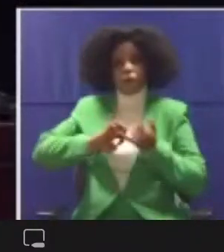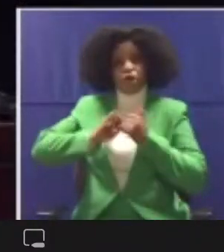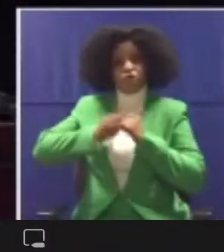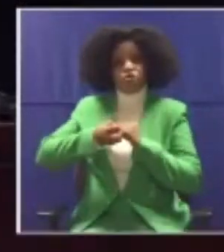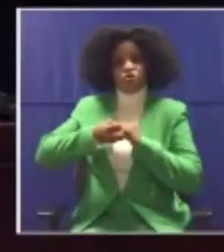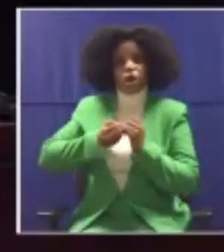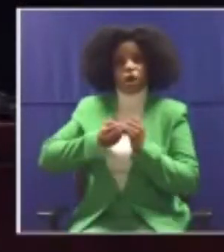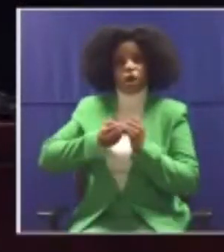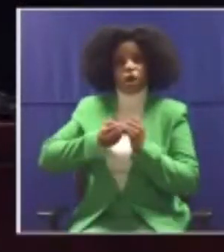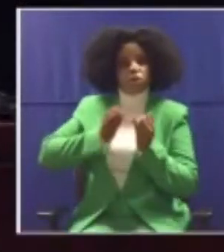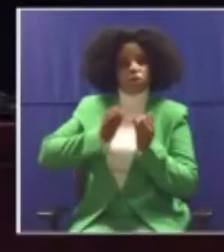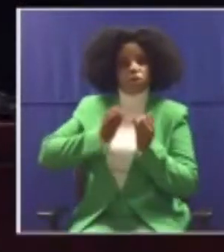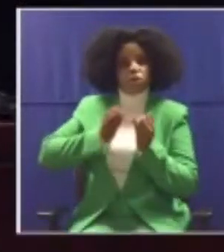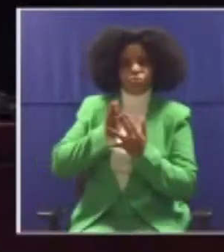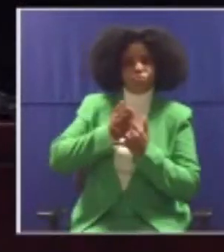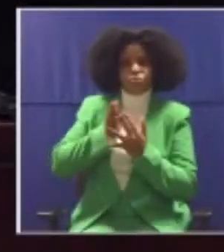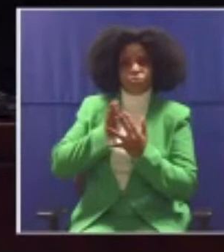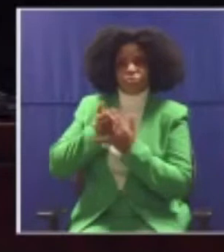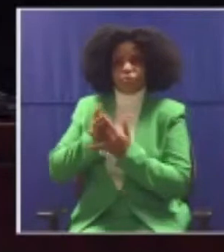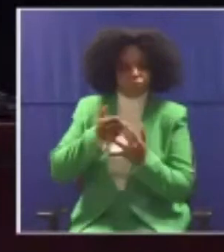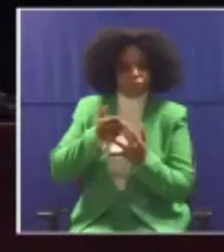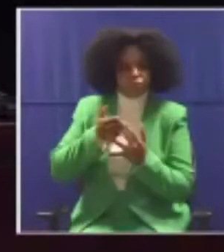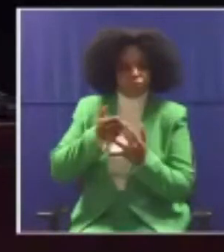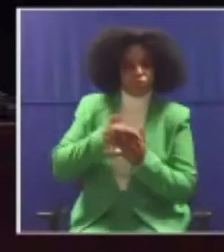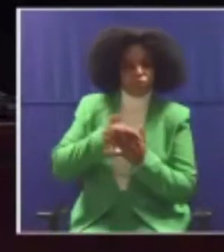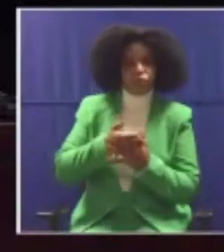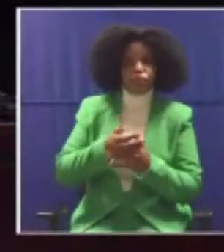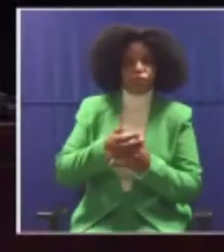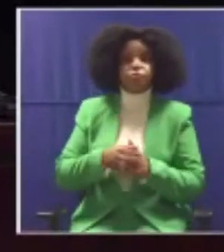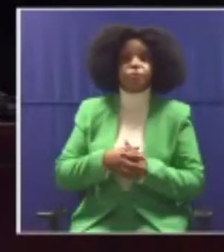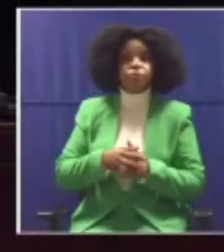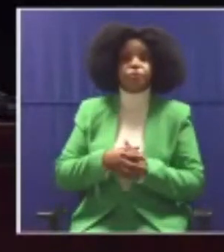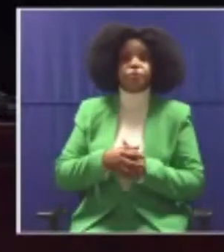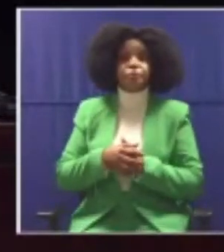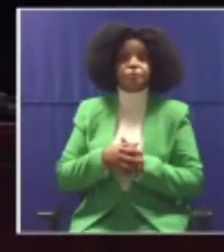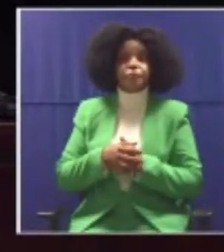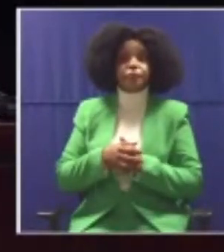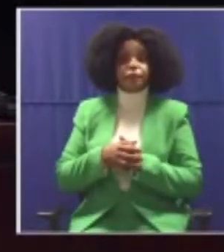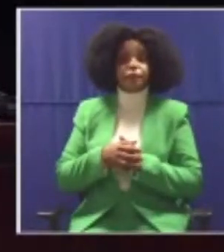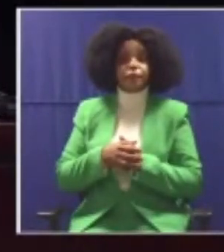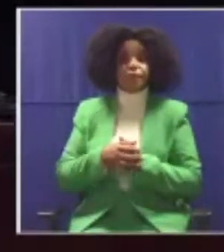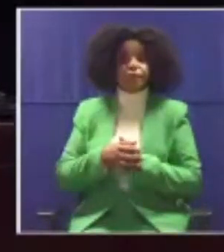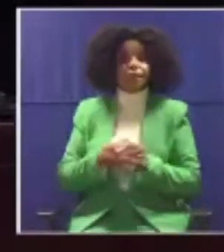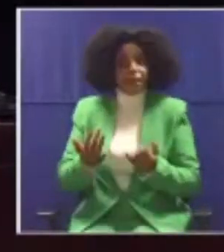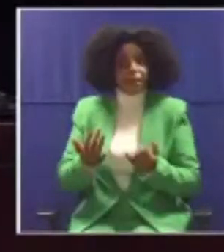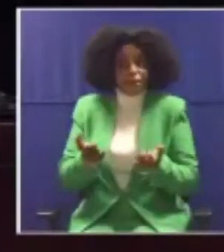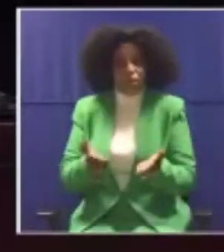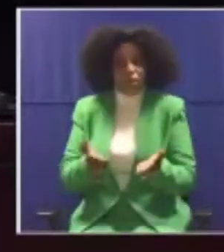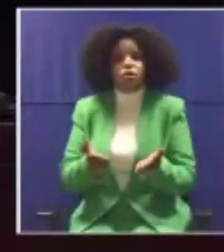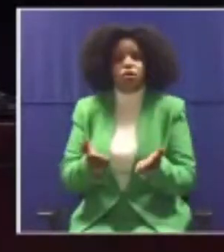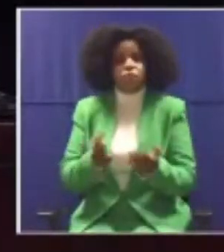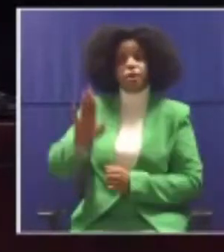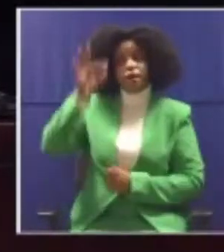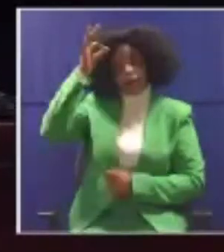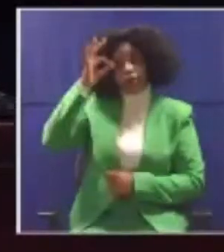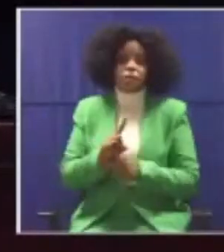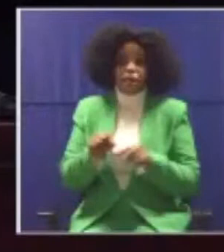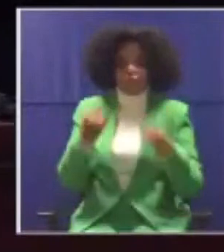government will be tabling the revised white paper on families during this financial year.